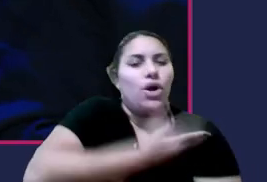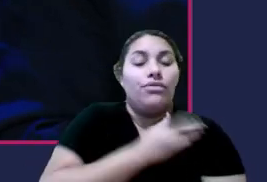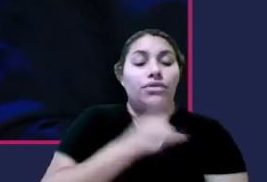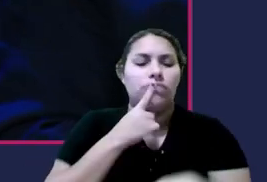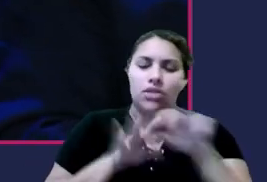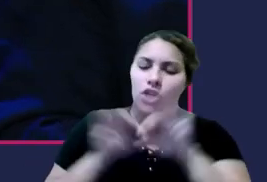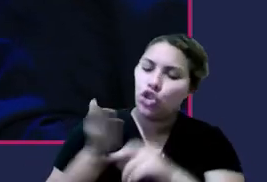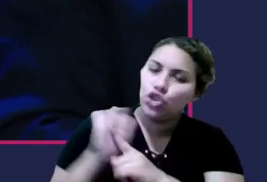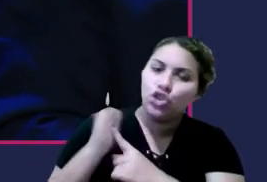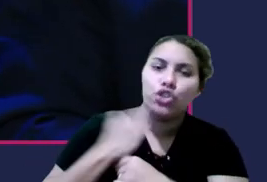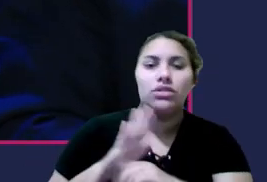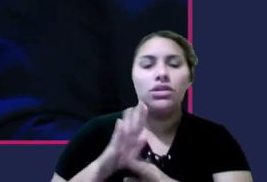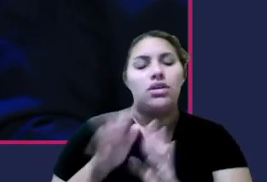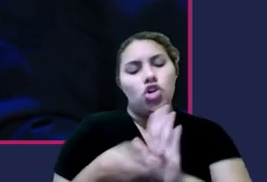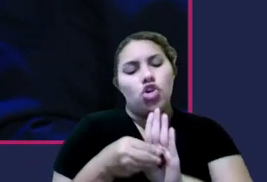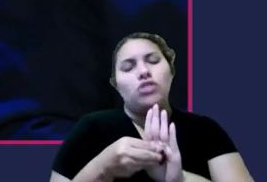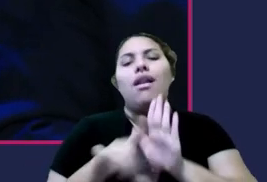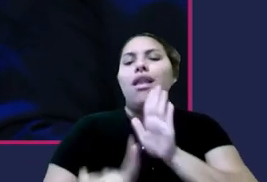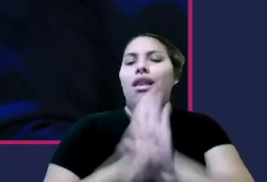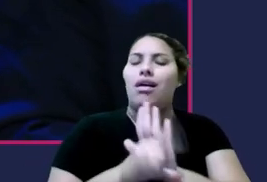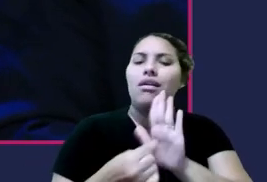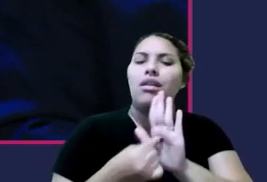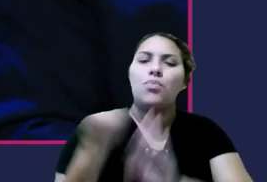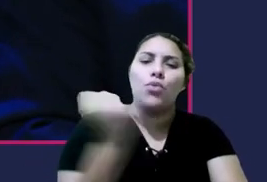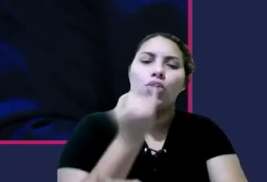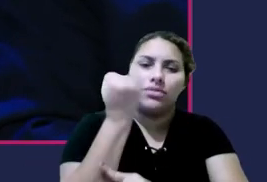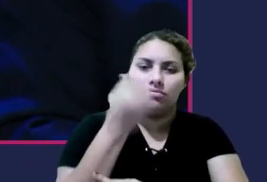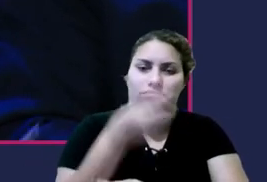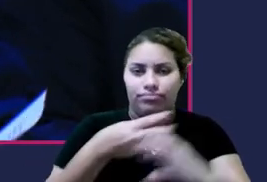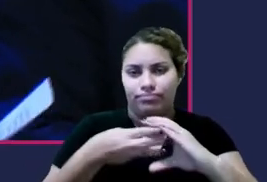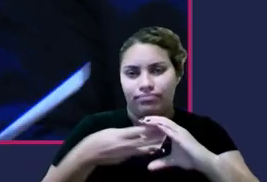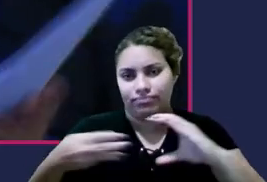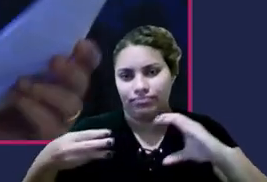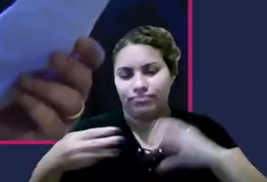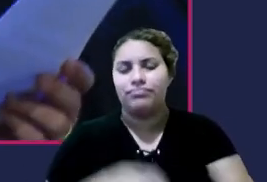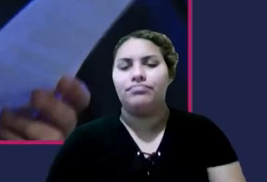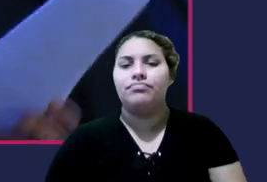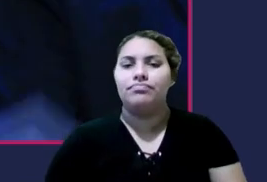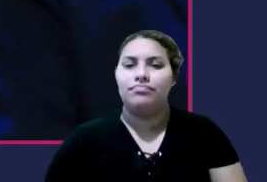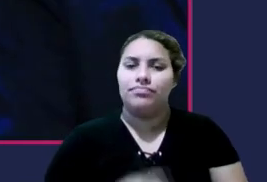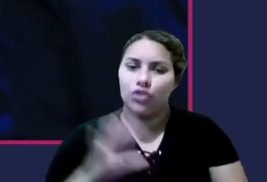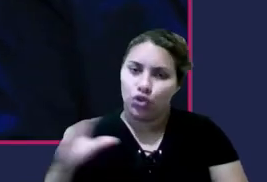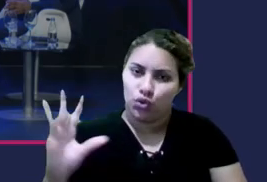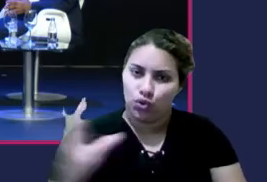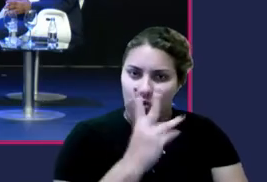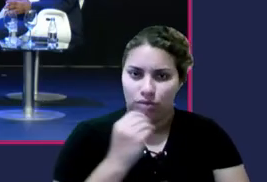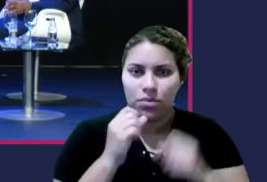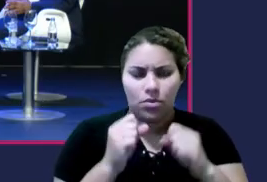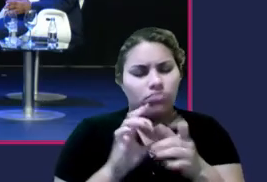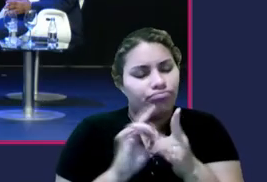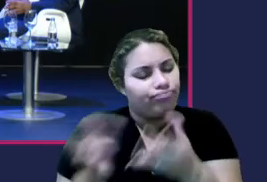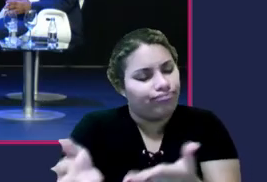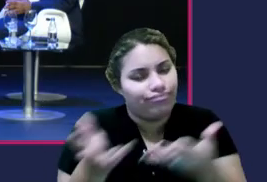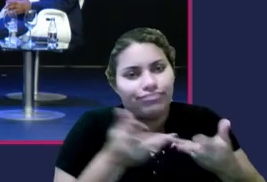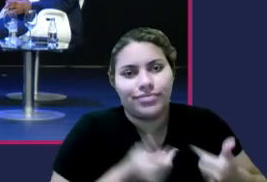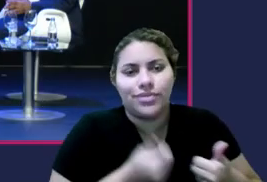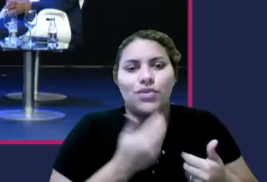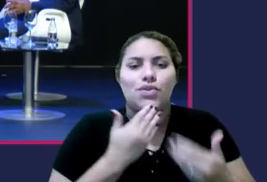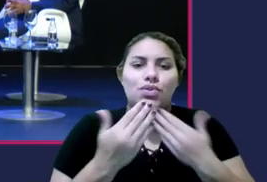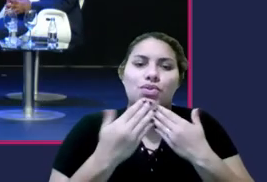Congress then work together to implement this law. This law is so important for patients with rare disease. All of